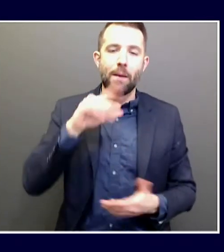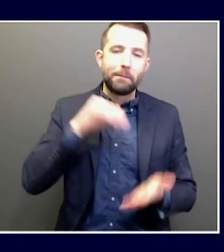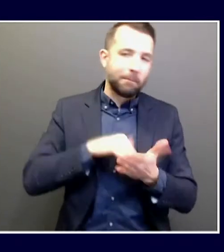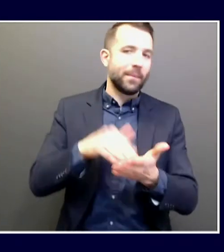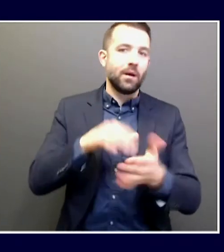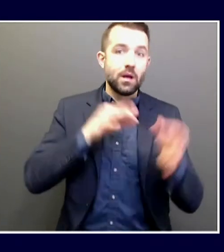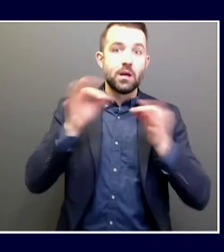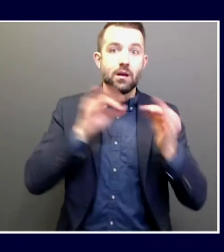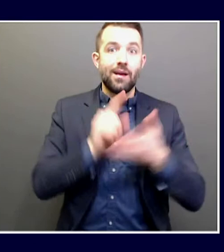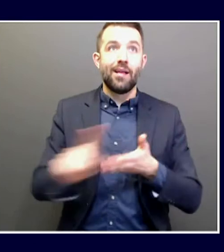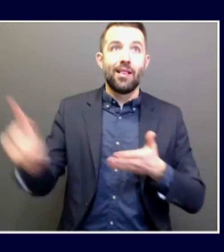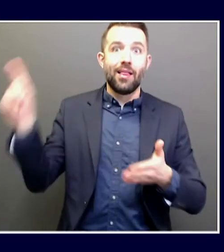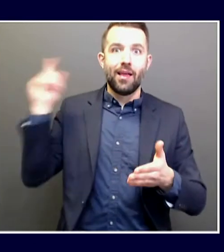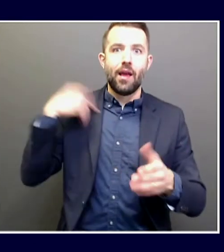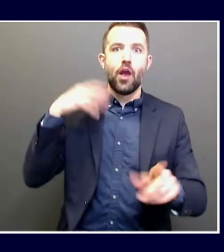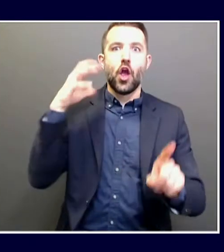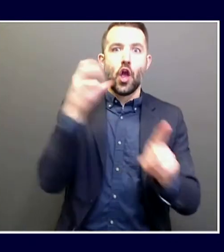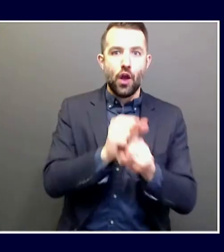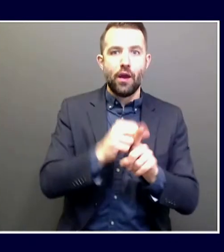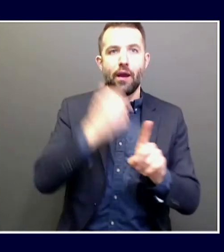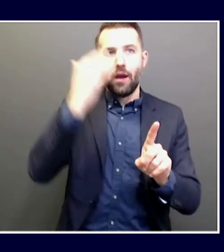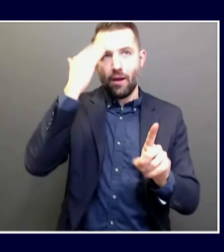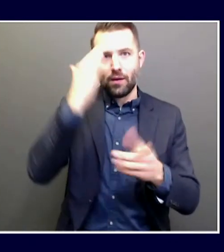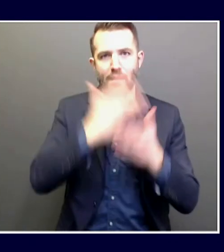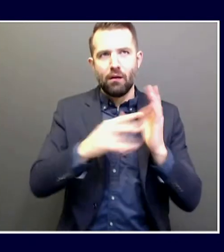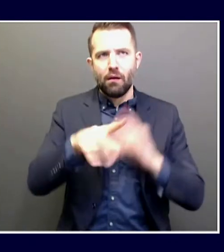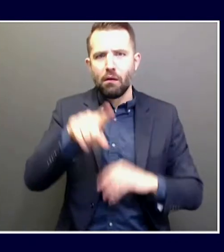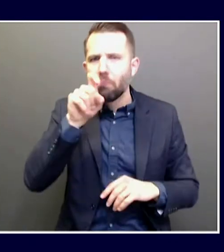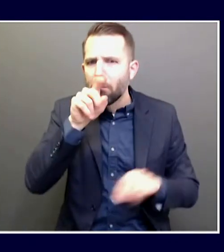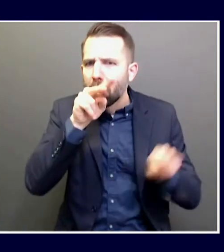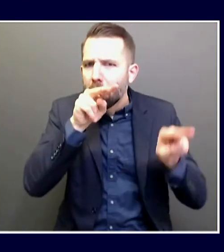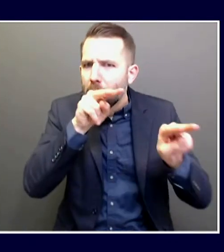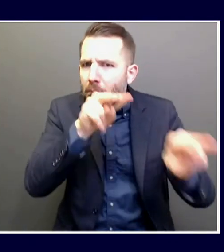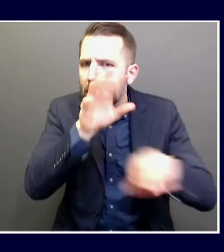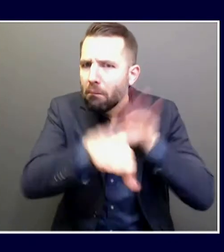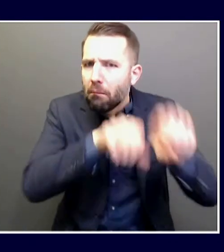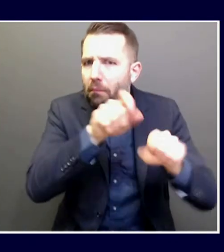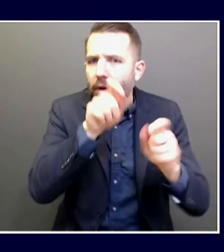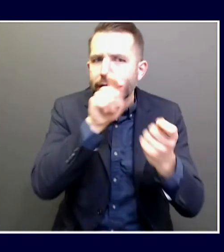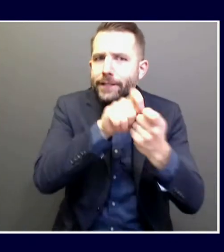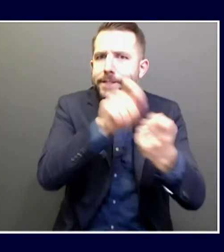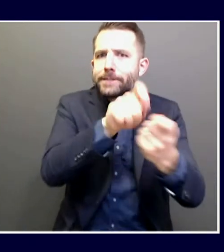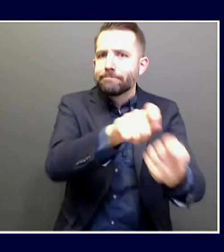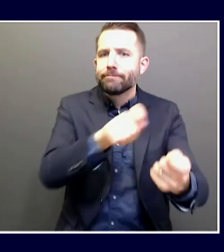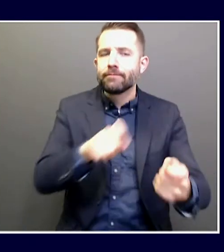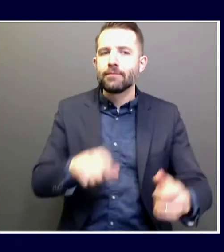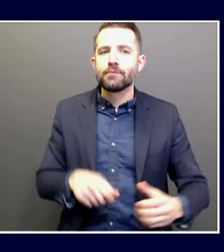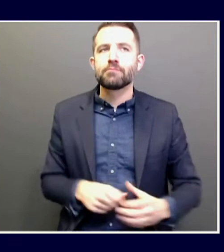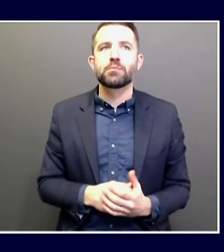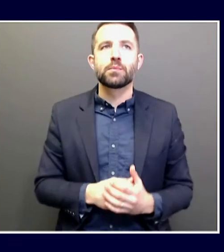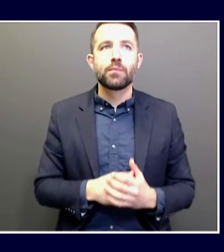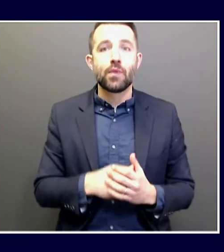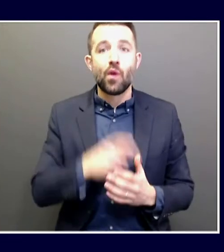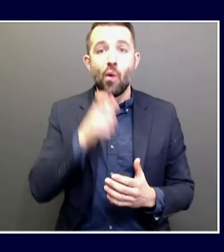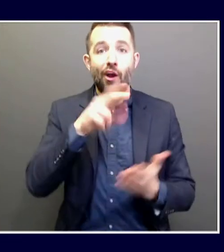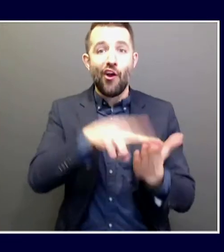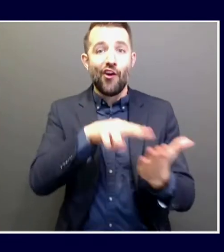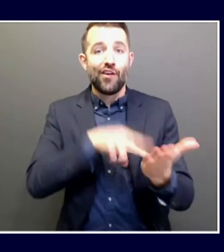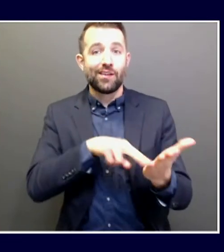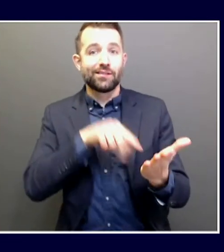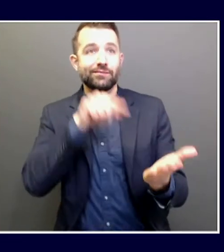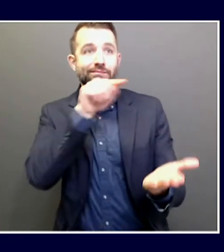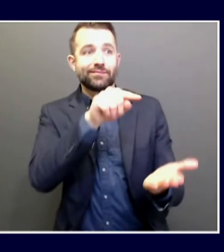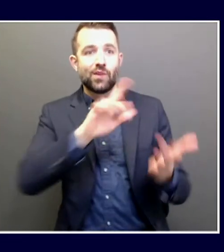of, again, eagle-eyed viewers. We started diving in with our vendor. We spotted the part of the algorithm that needed to